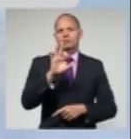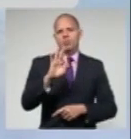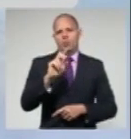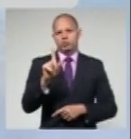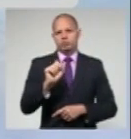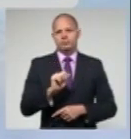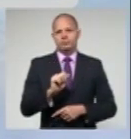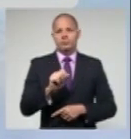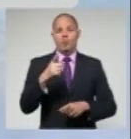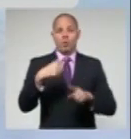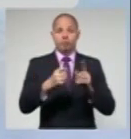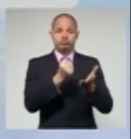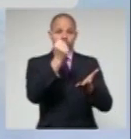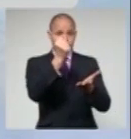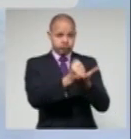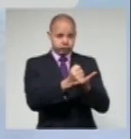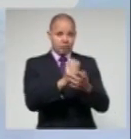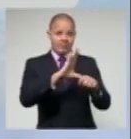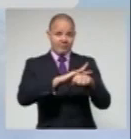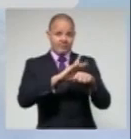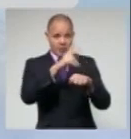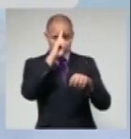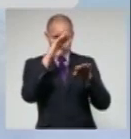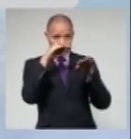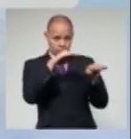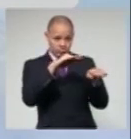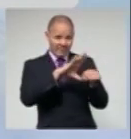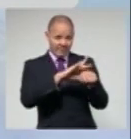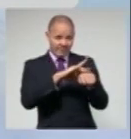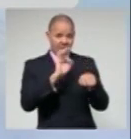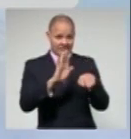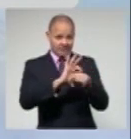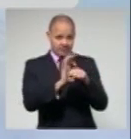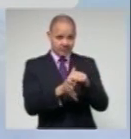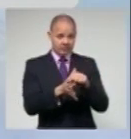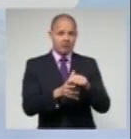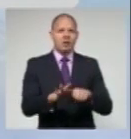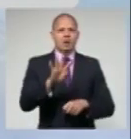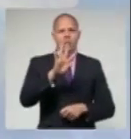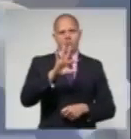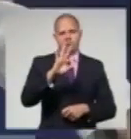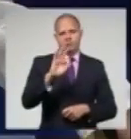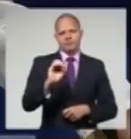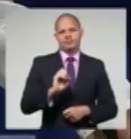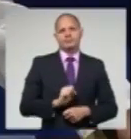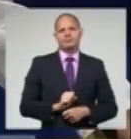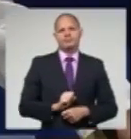5,770 samples were processed at the molecular biology laboratories of our country,